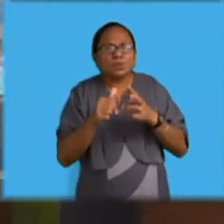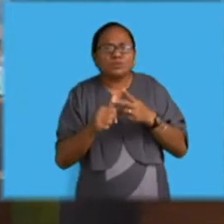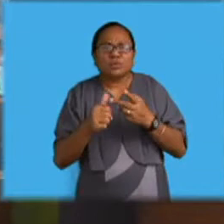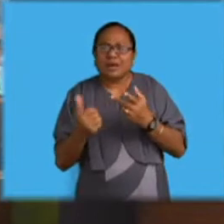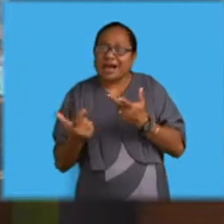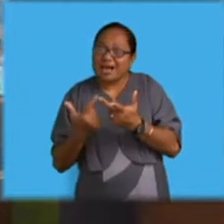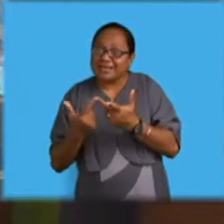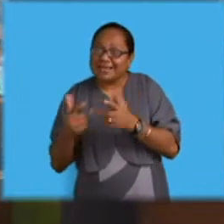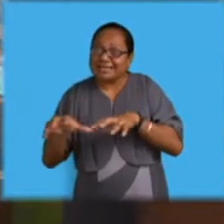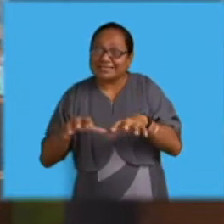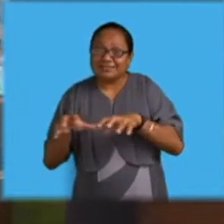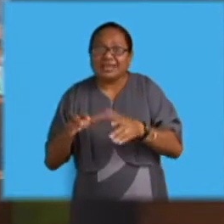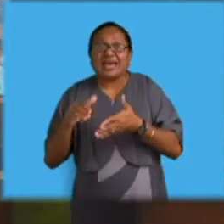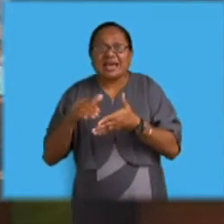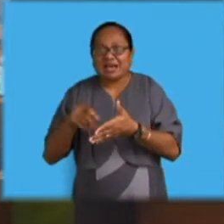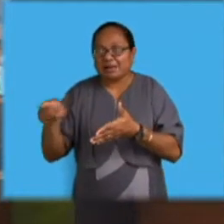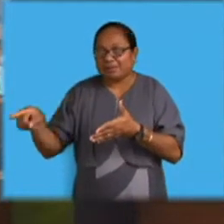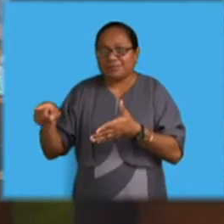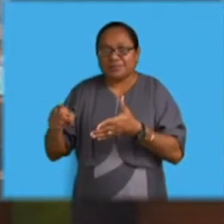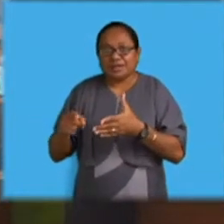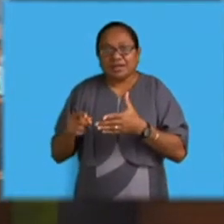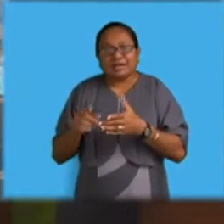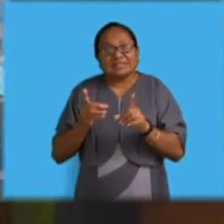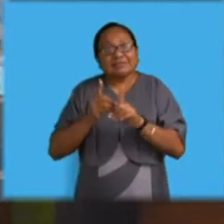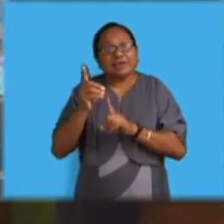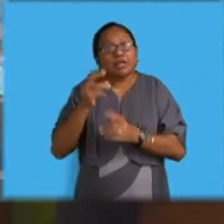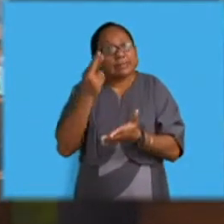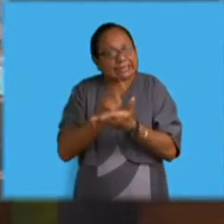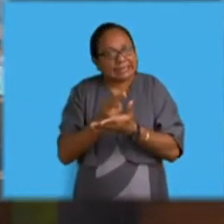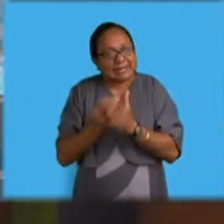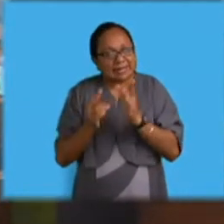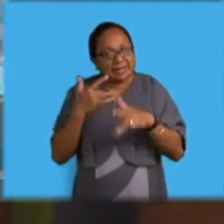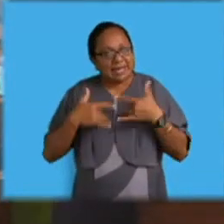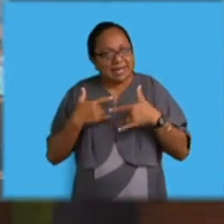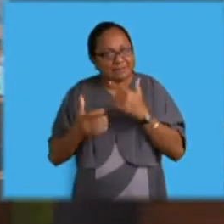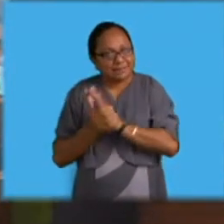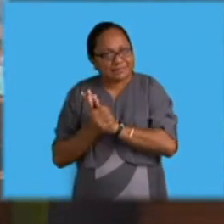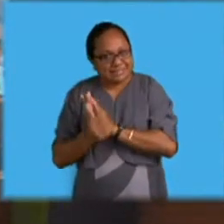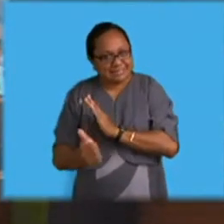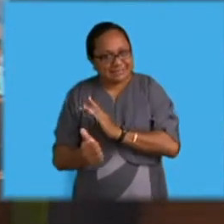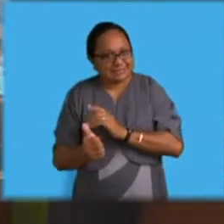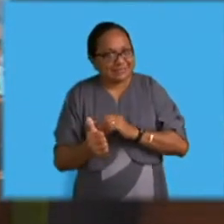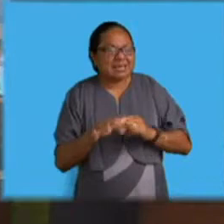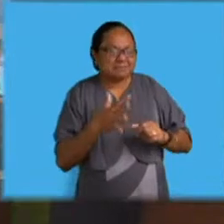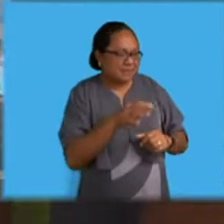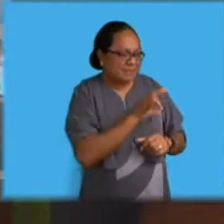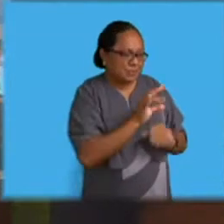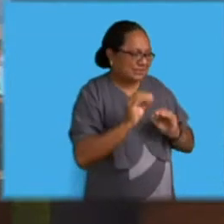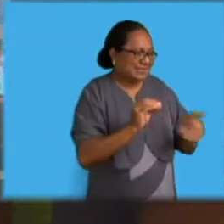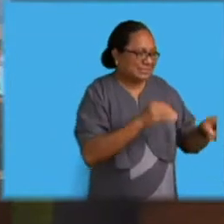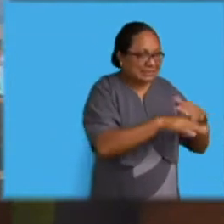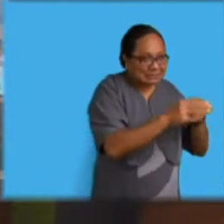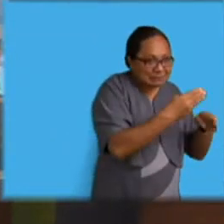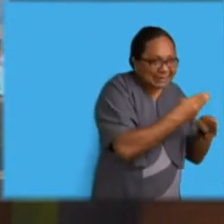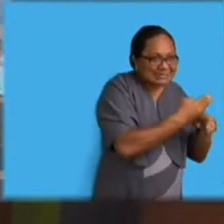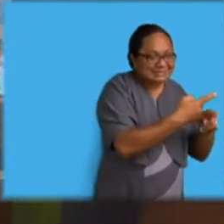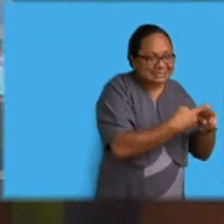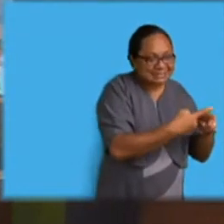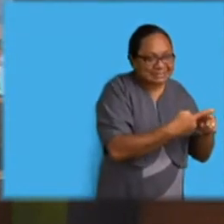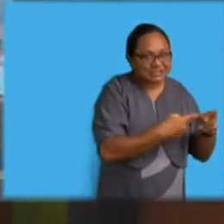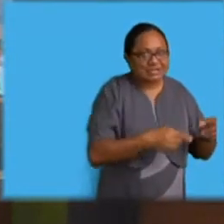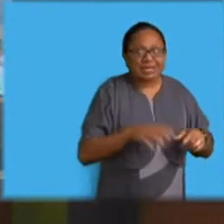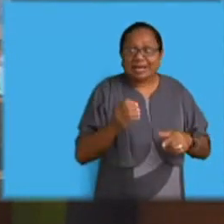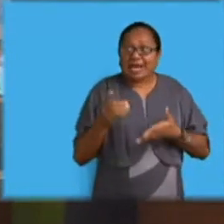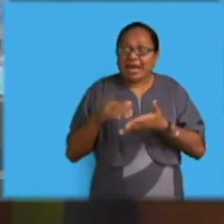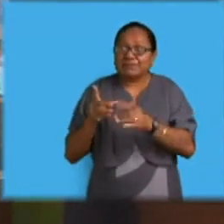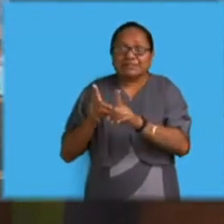experiences that students would not otherwise obtain from the formal curriculum. Students reap as rewards from these activities positive